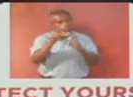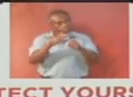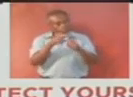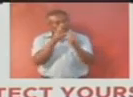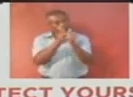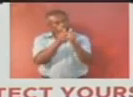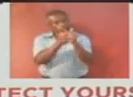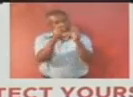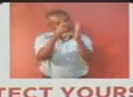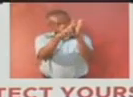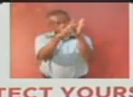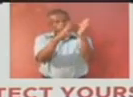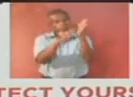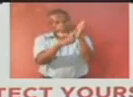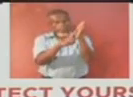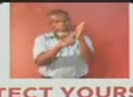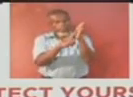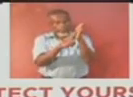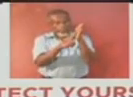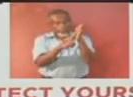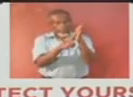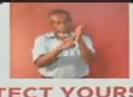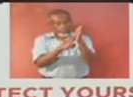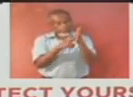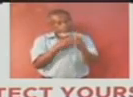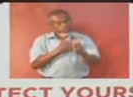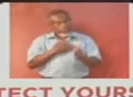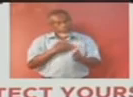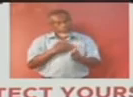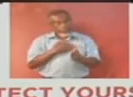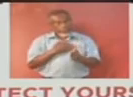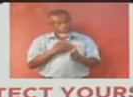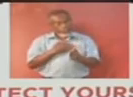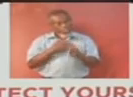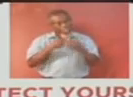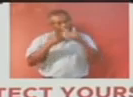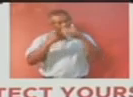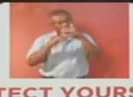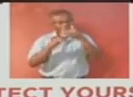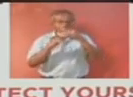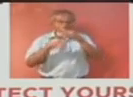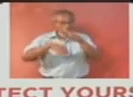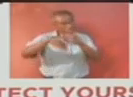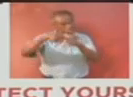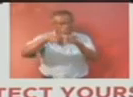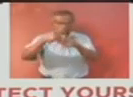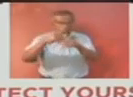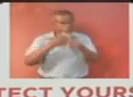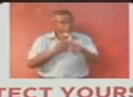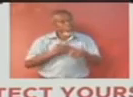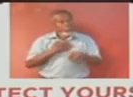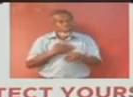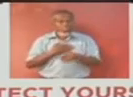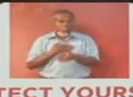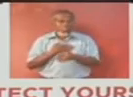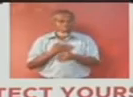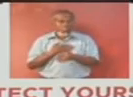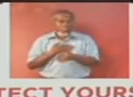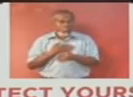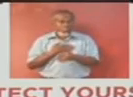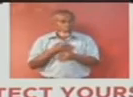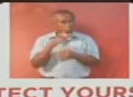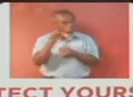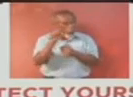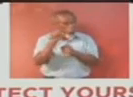the recommendations that we've been making to reduce mobility as much as possible, reduce contact as much as possible, so that the measures that have